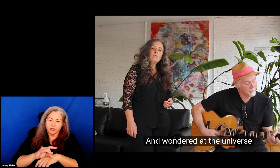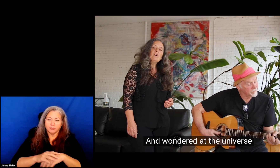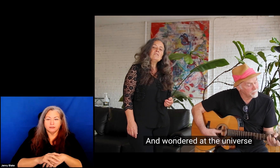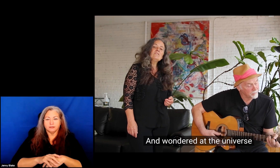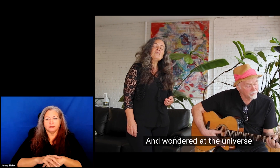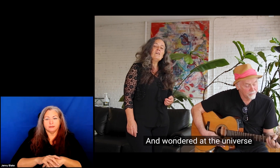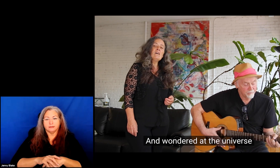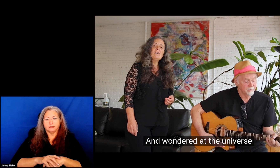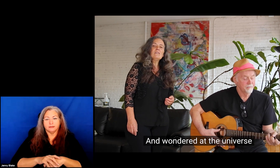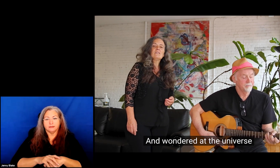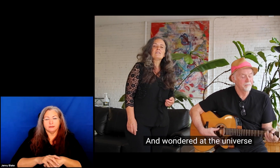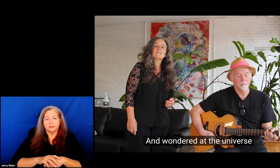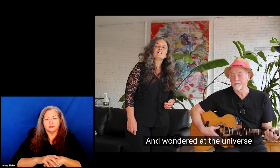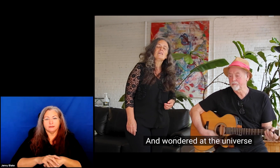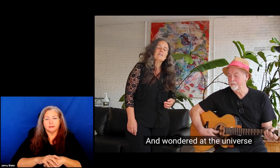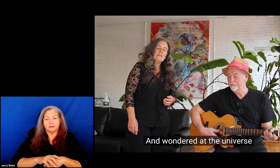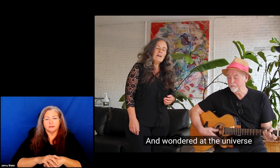and wondered